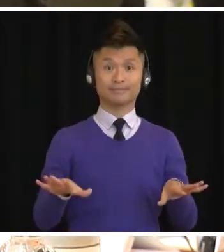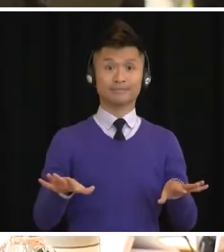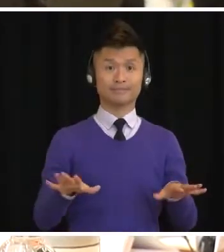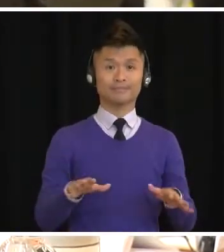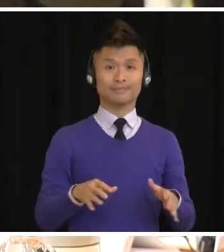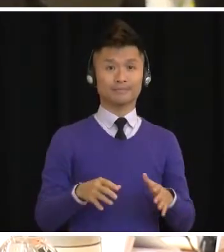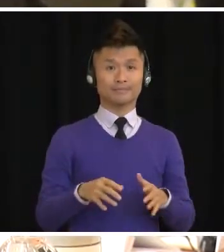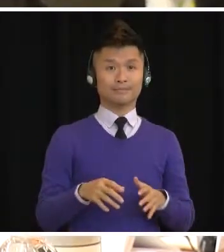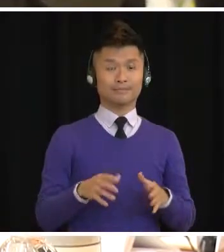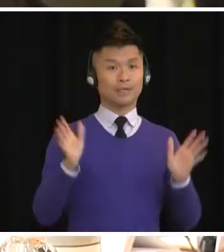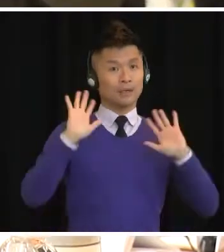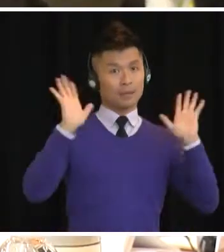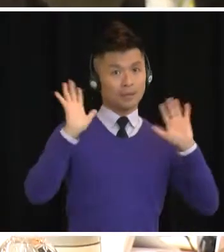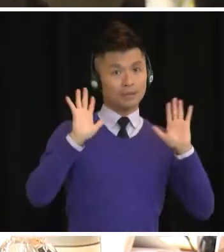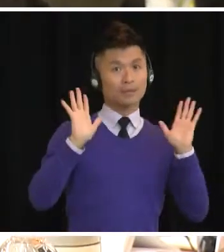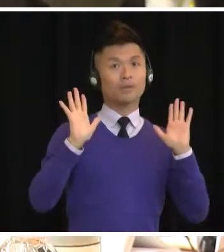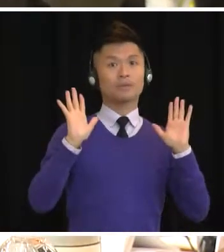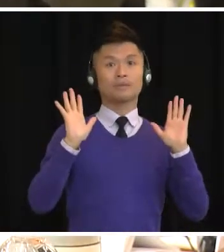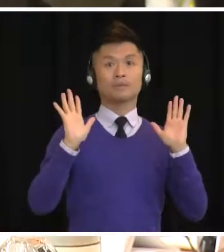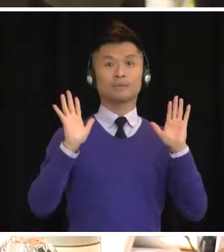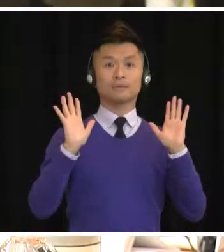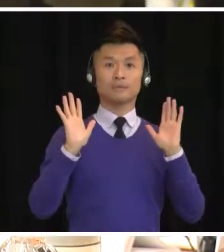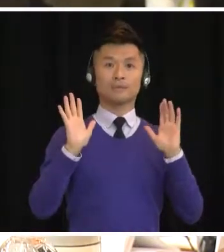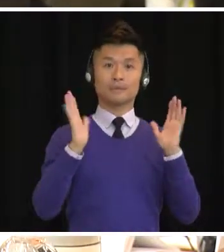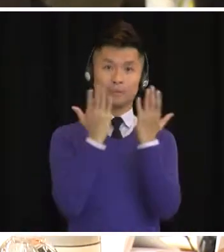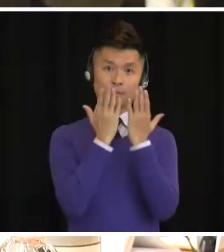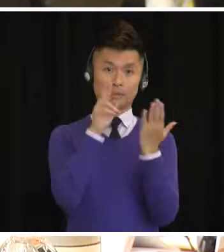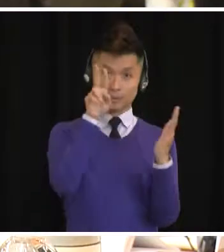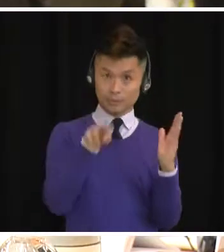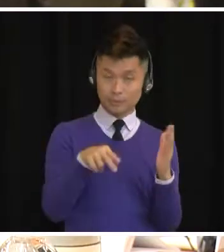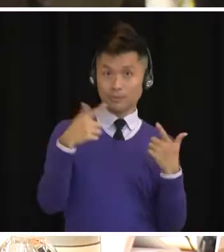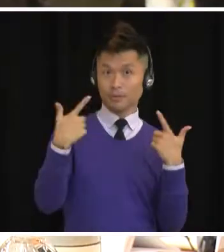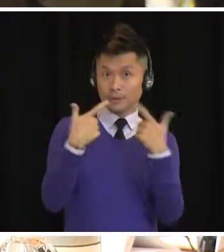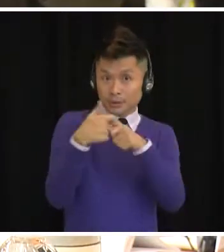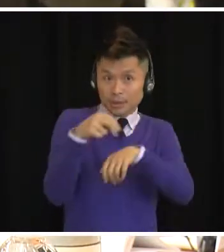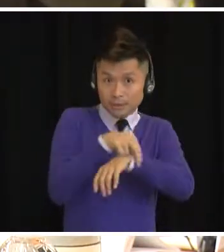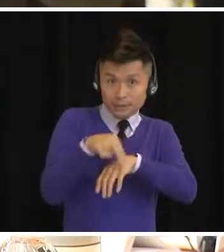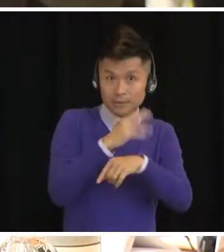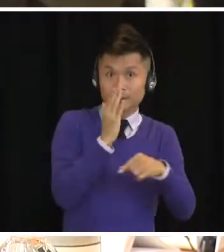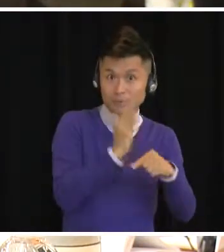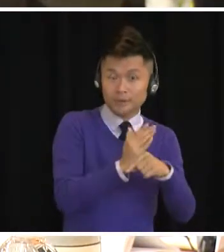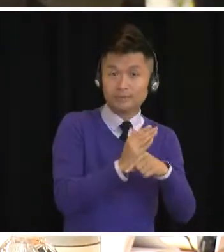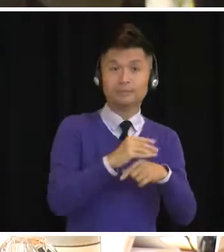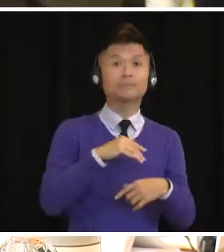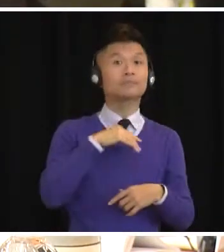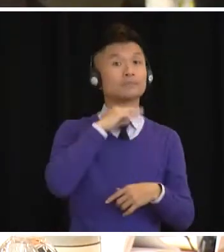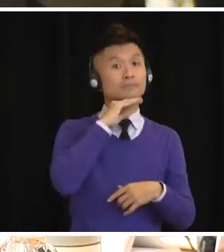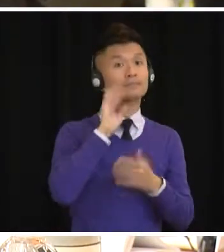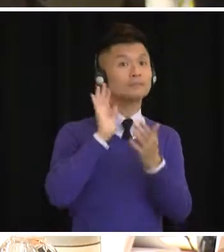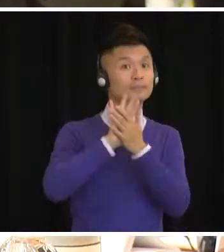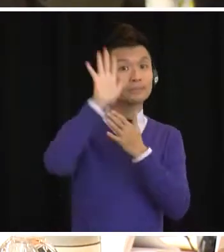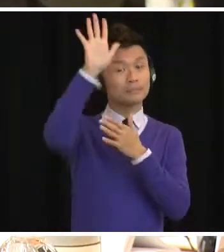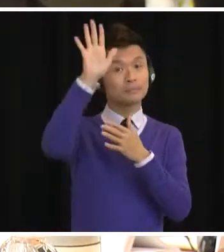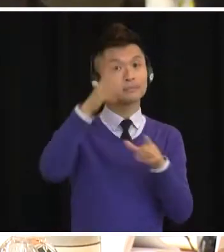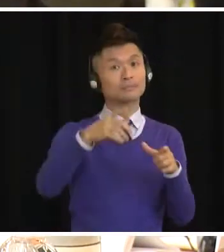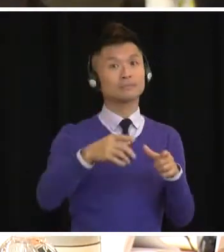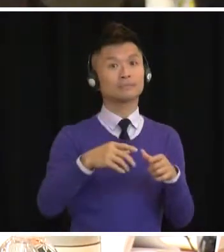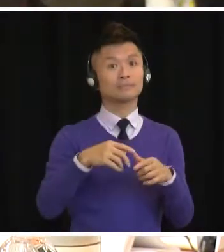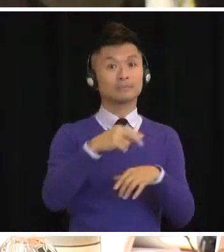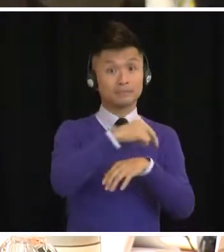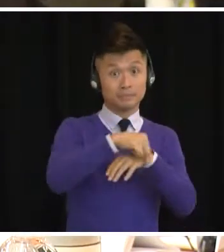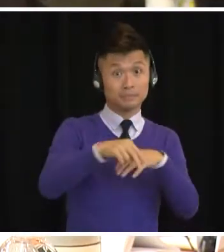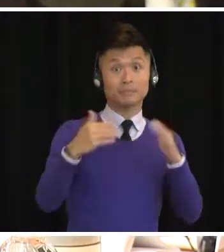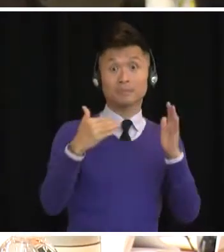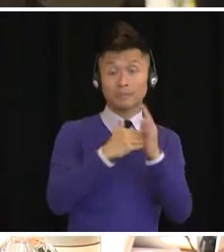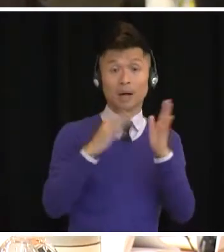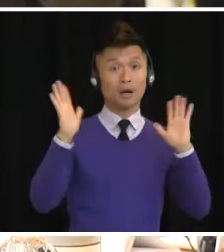website. Of course, we are still establishing a children-friendly version of the website. So in